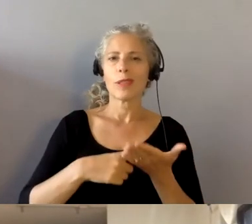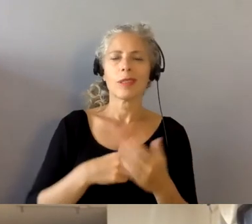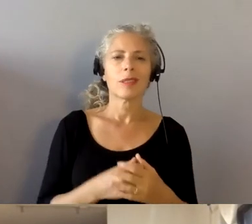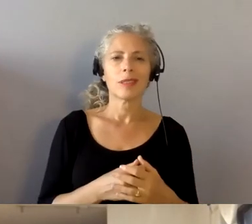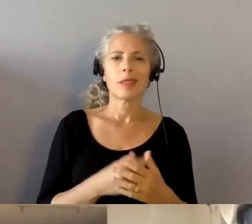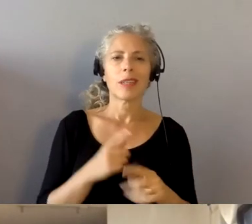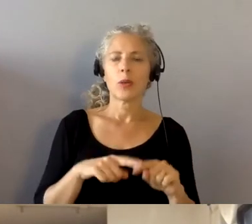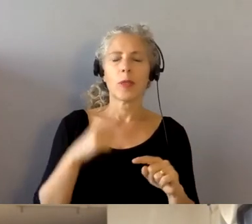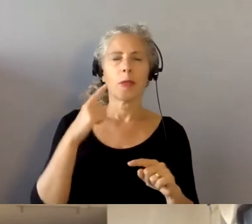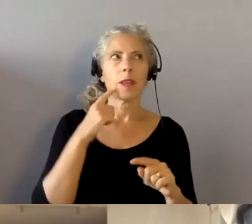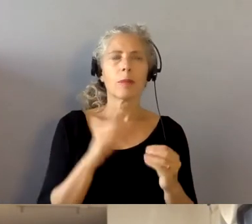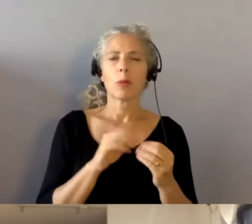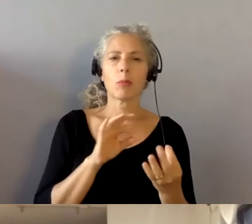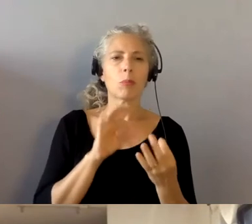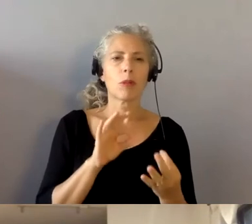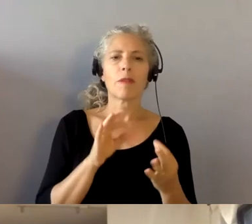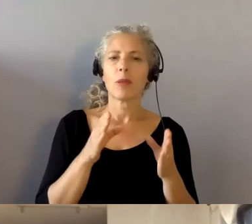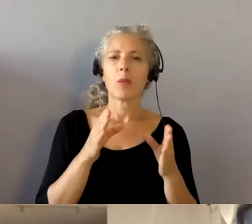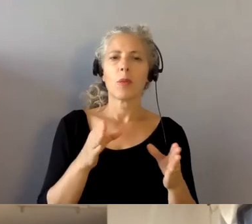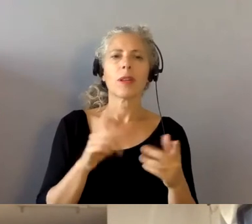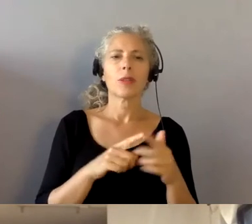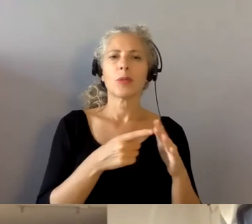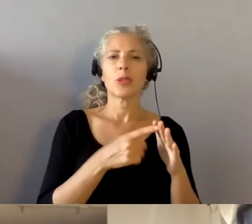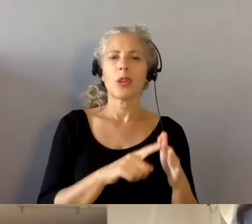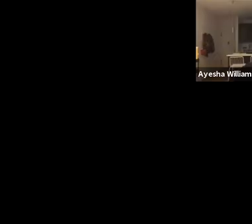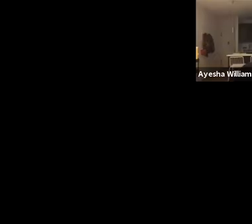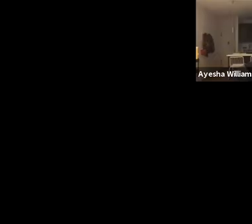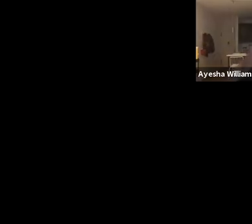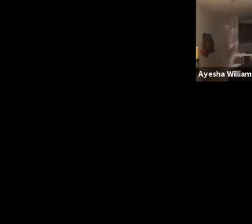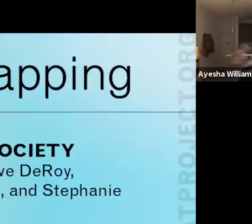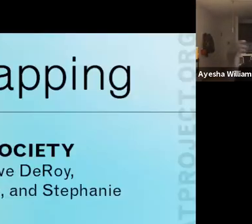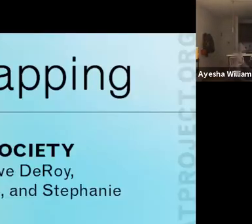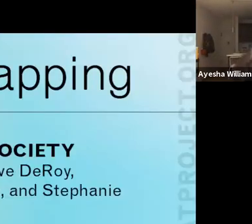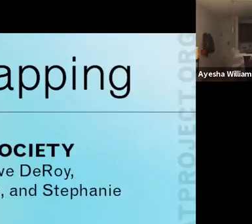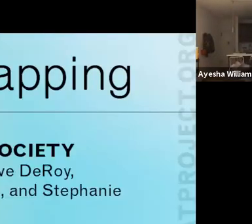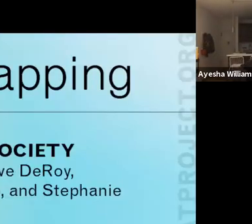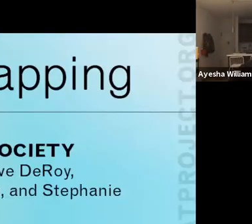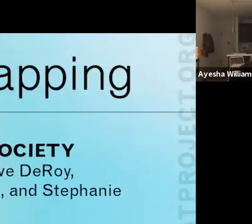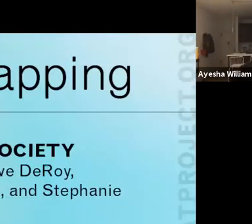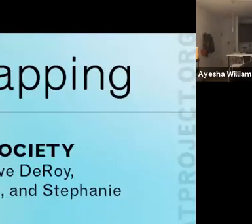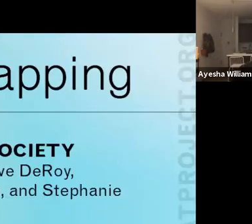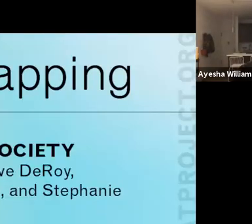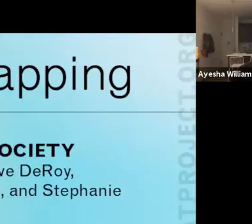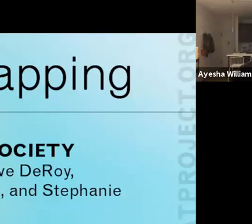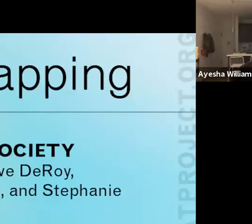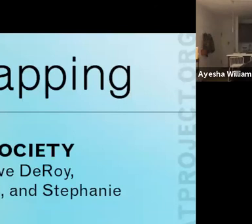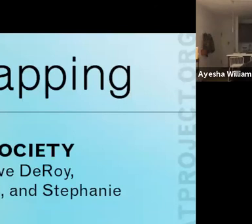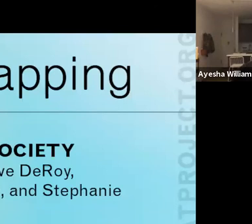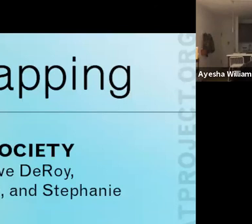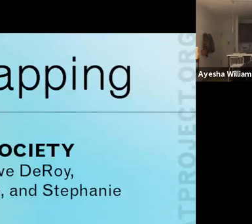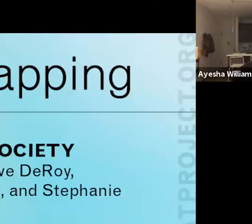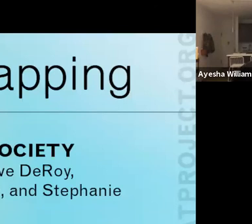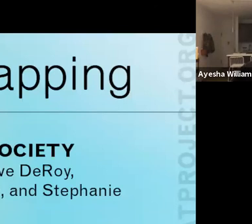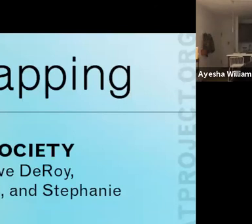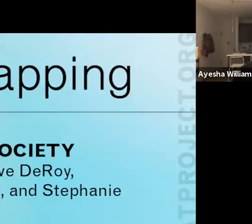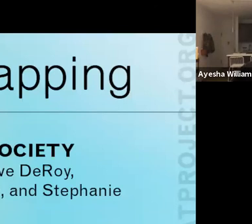way. I couldn't think of a more perfect way to start off our two-day journey, kind of grappling with these topics and ideas